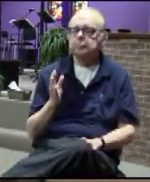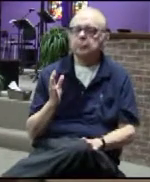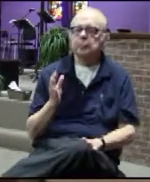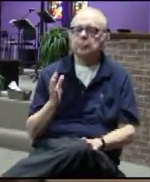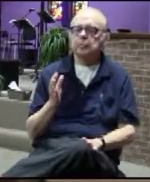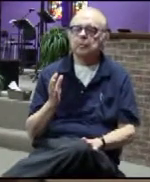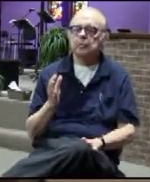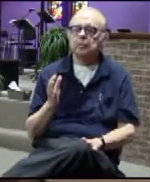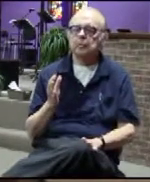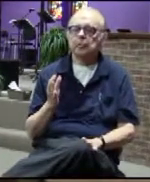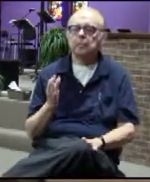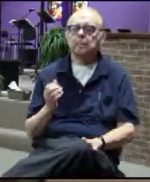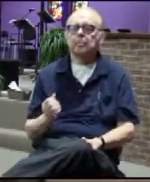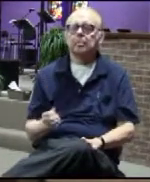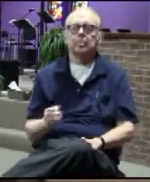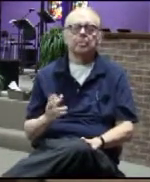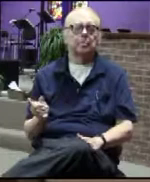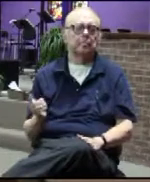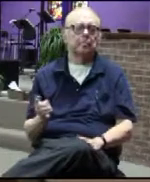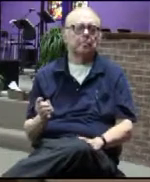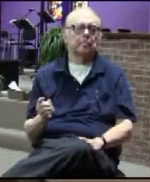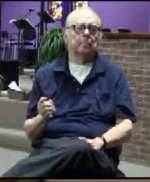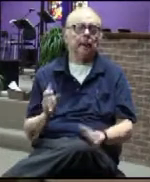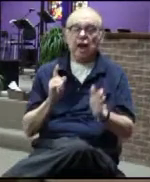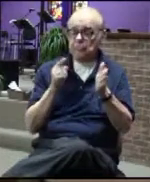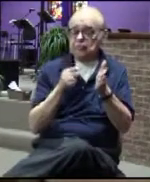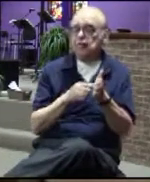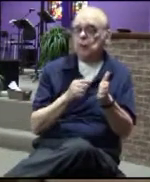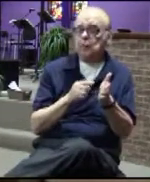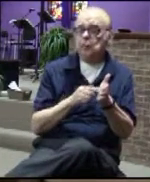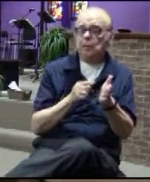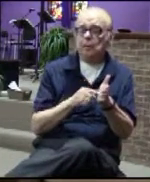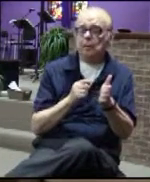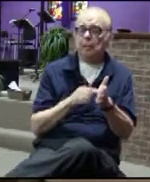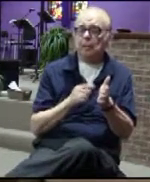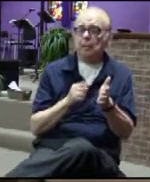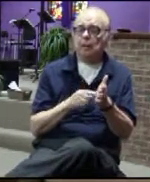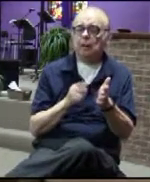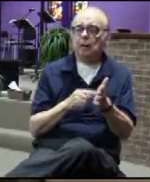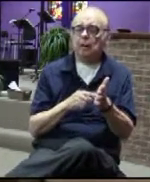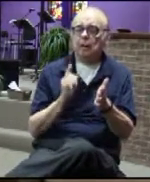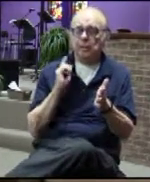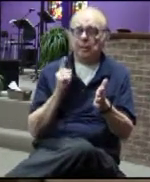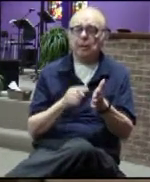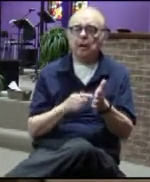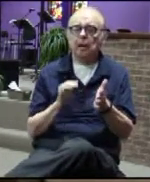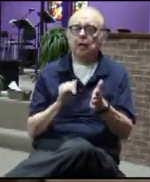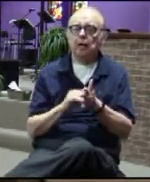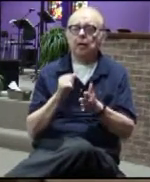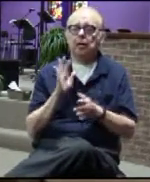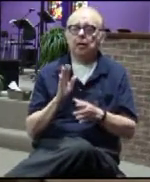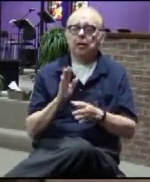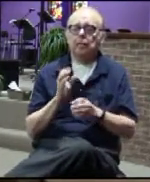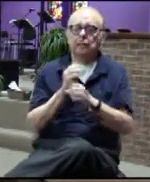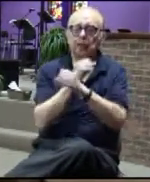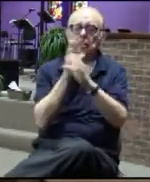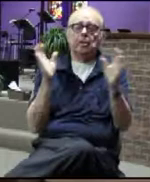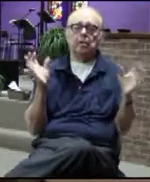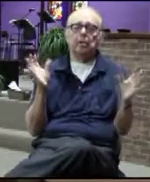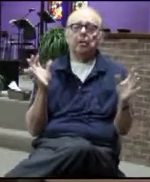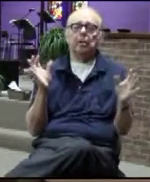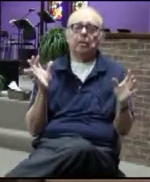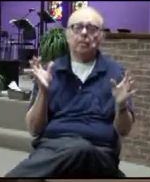and it revealed it revealed God's imagination